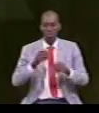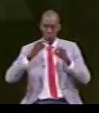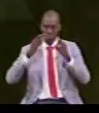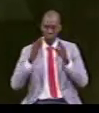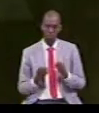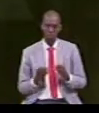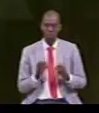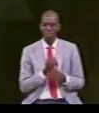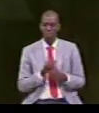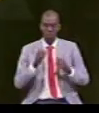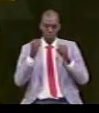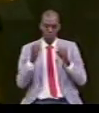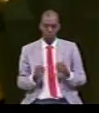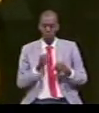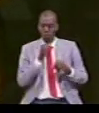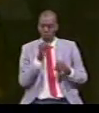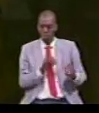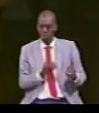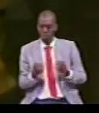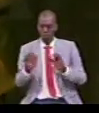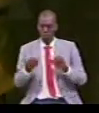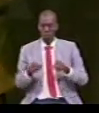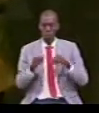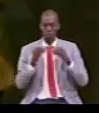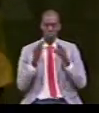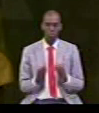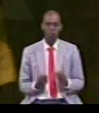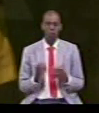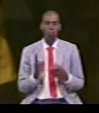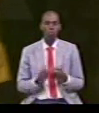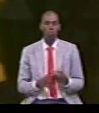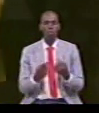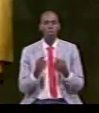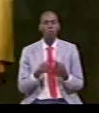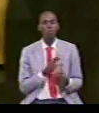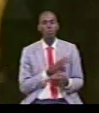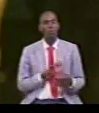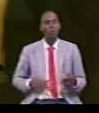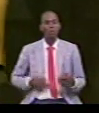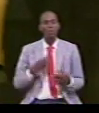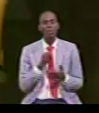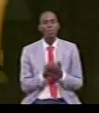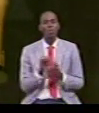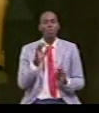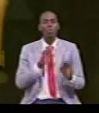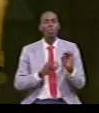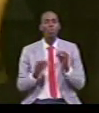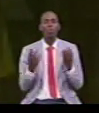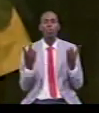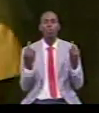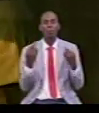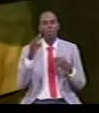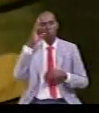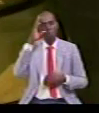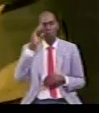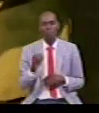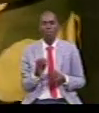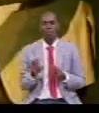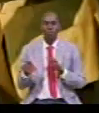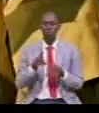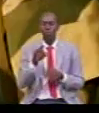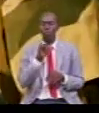firm, unshakable decision to come to Christ. He said, O vain man. They do not